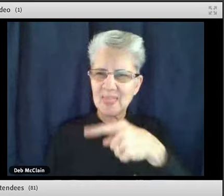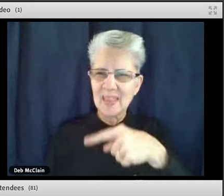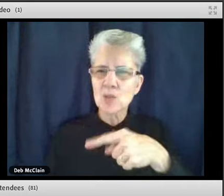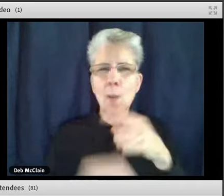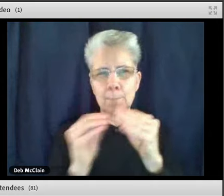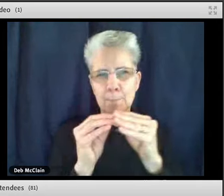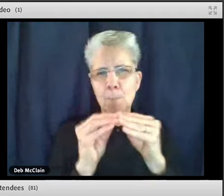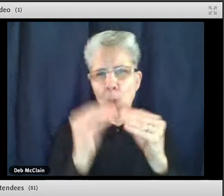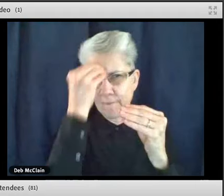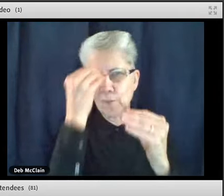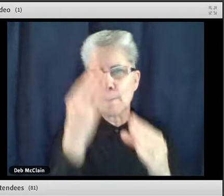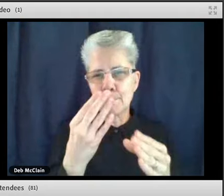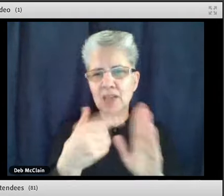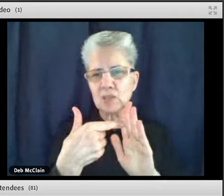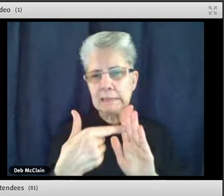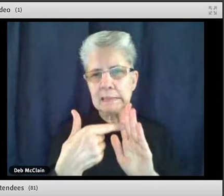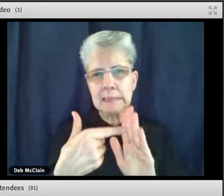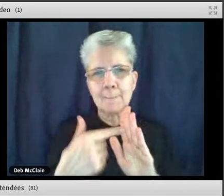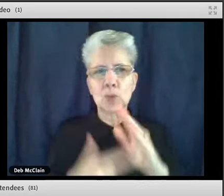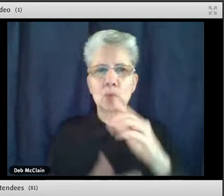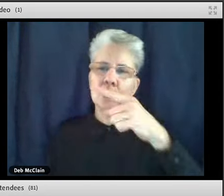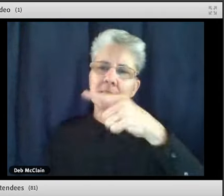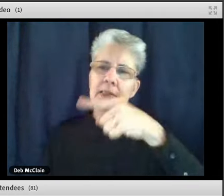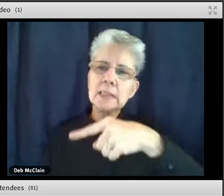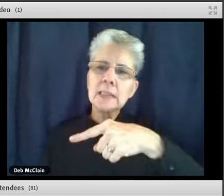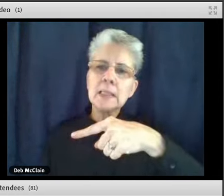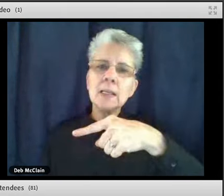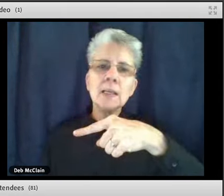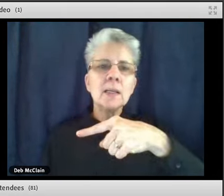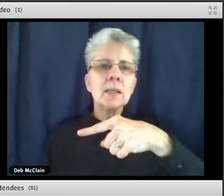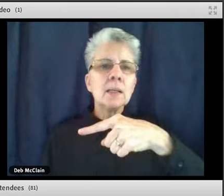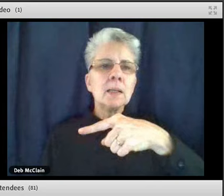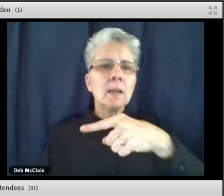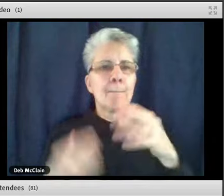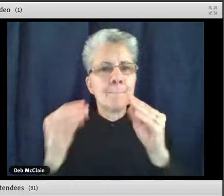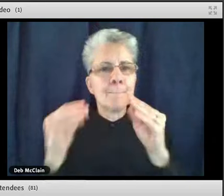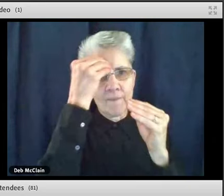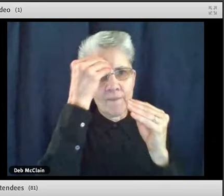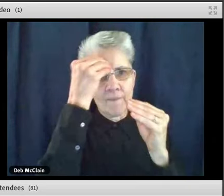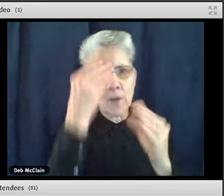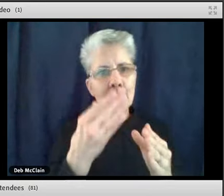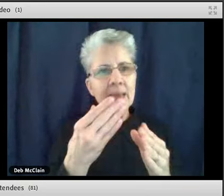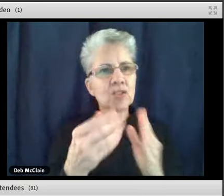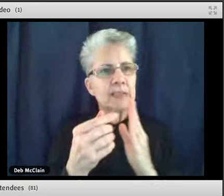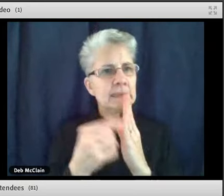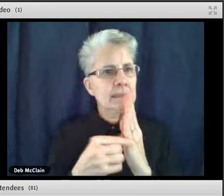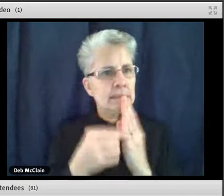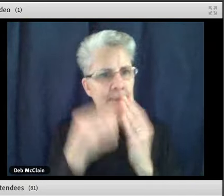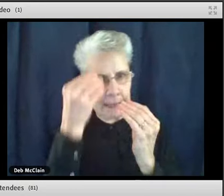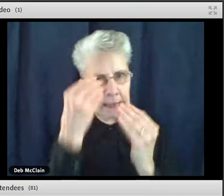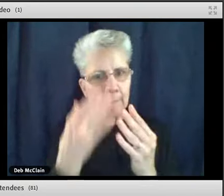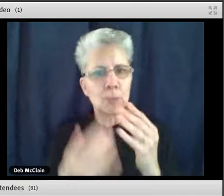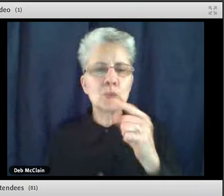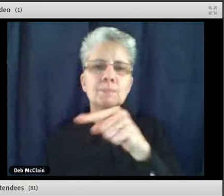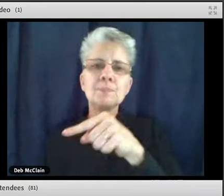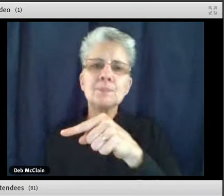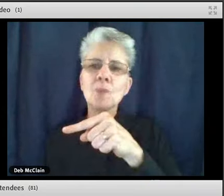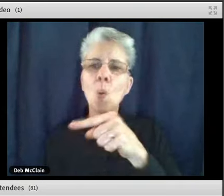it. But I didn't see a lot of libraries still continuing to offer services. I saw some. And so even though